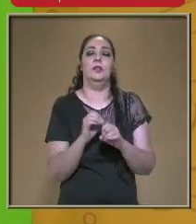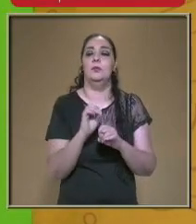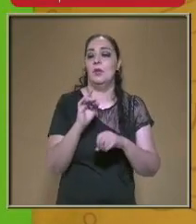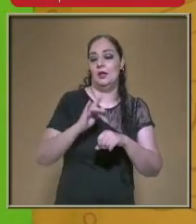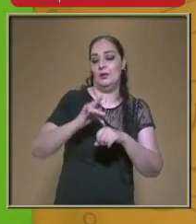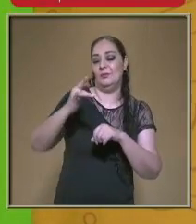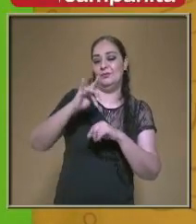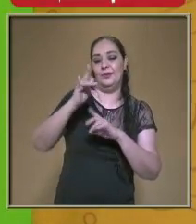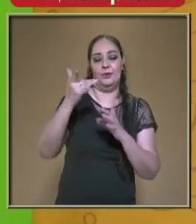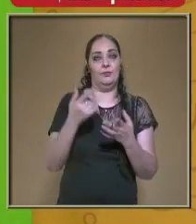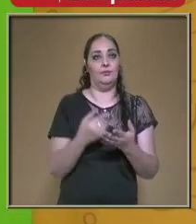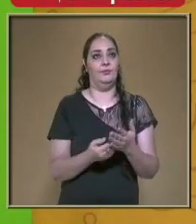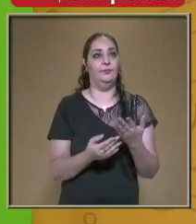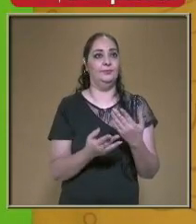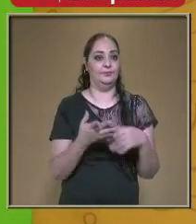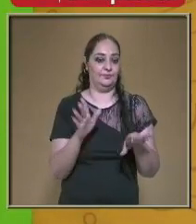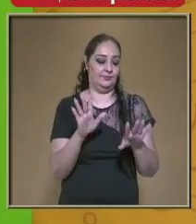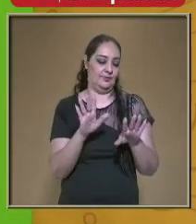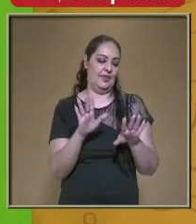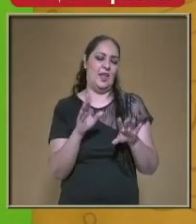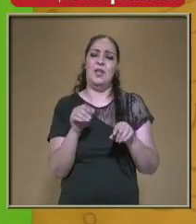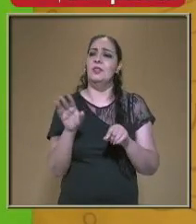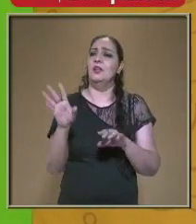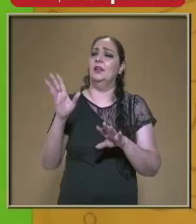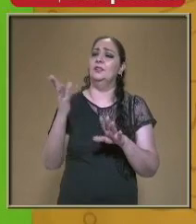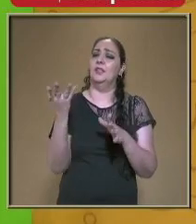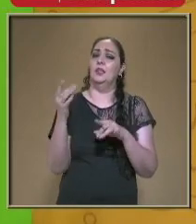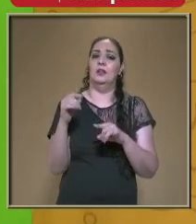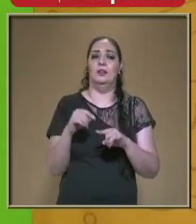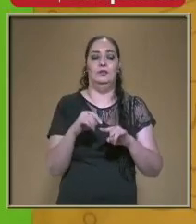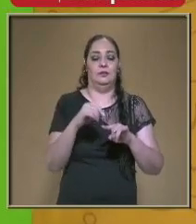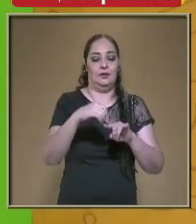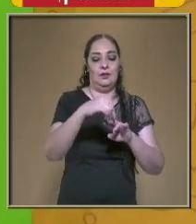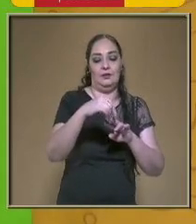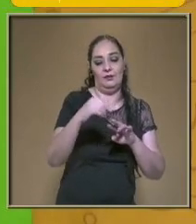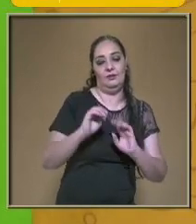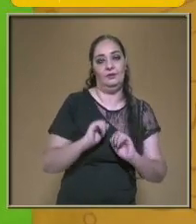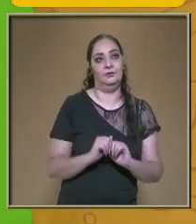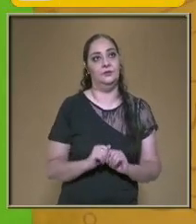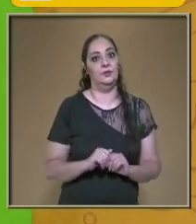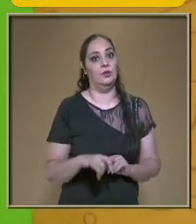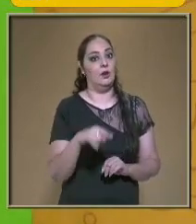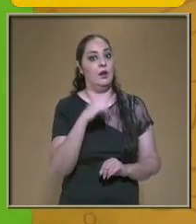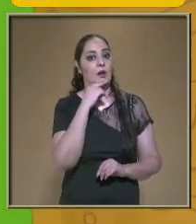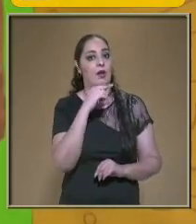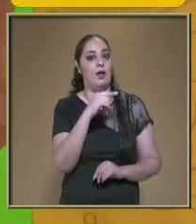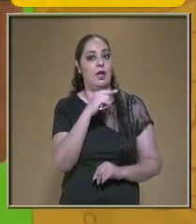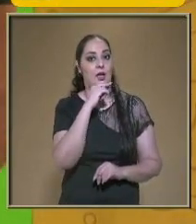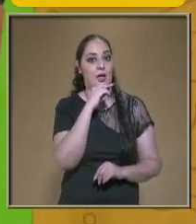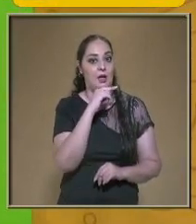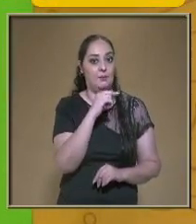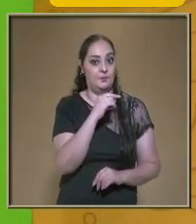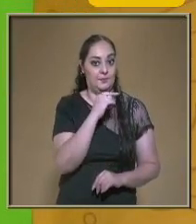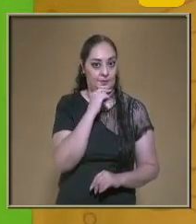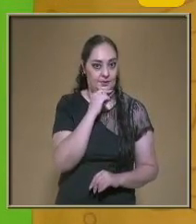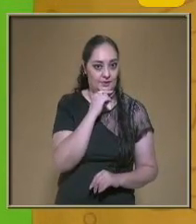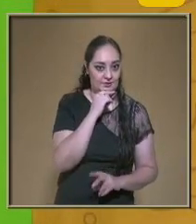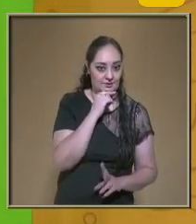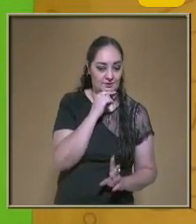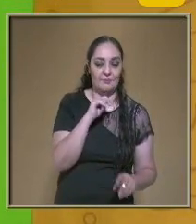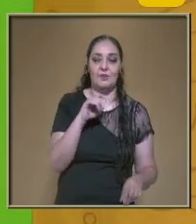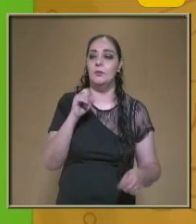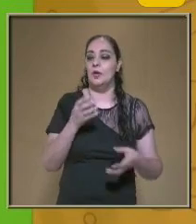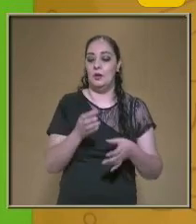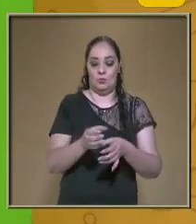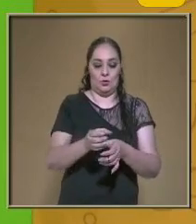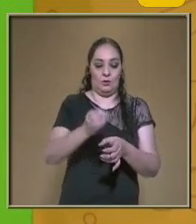Ladies use to decorate the projects, to decorate the homeworks. A pencil, very important, the pencil. A bottle with